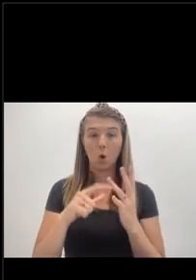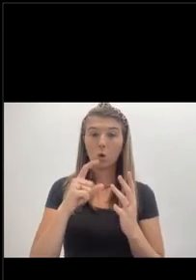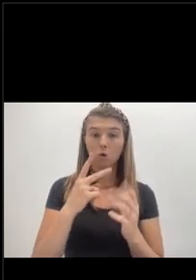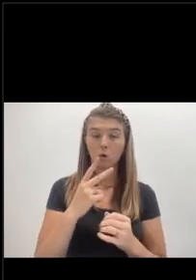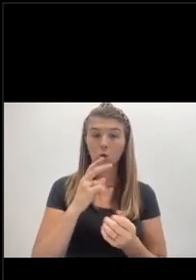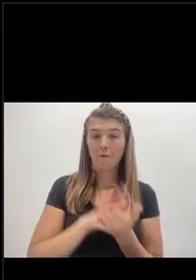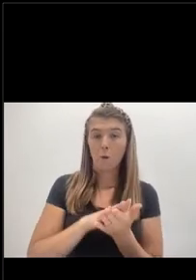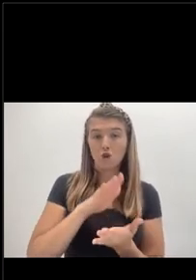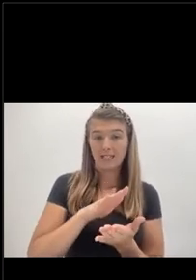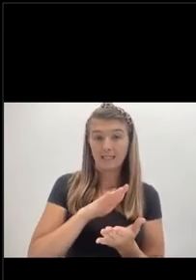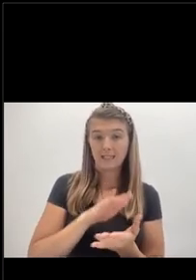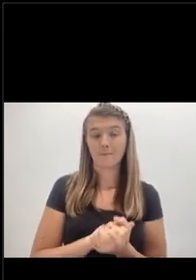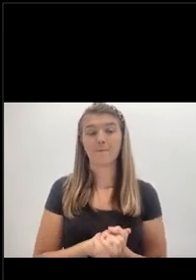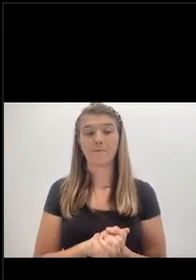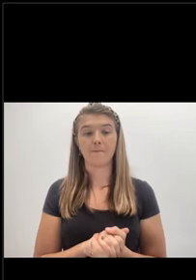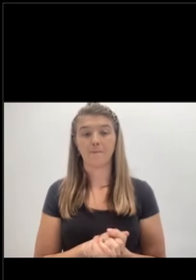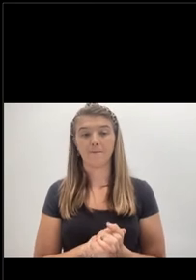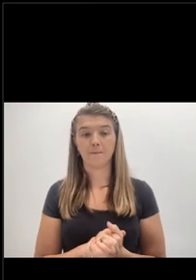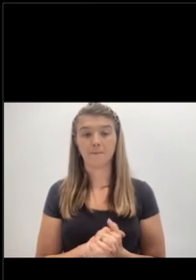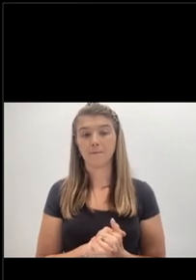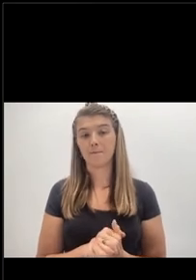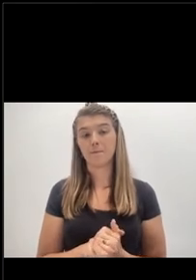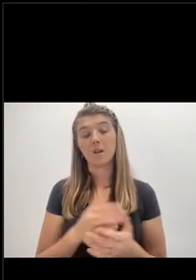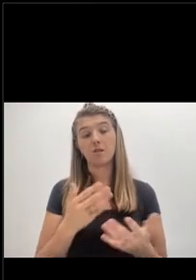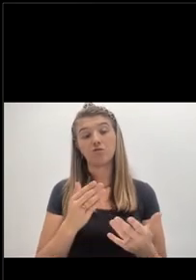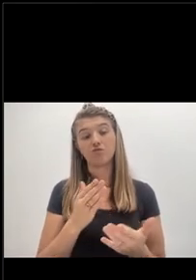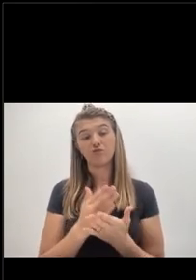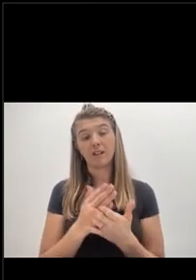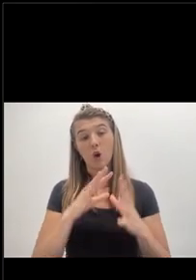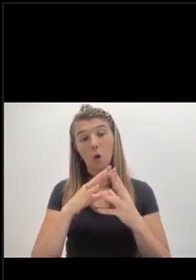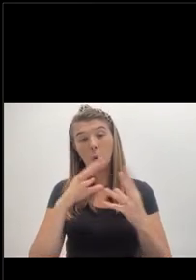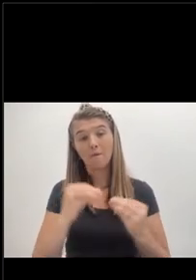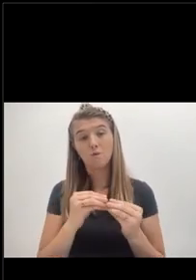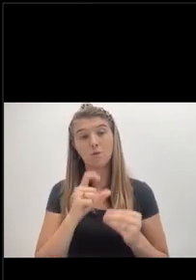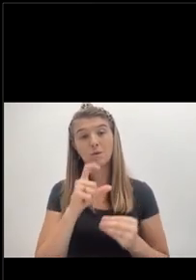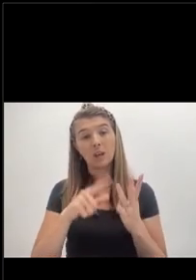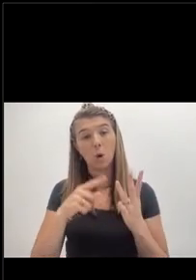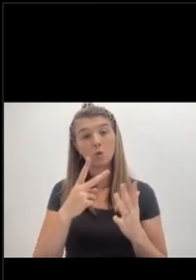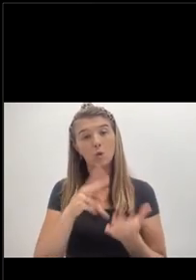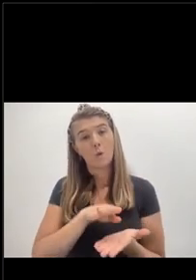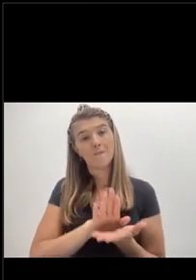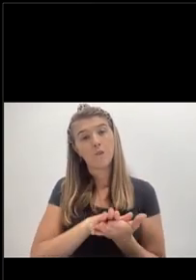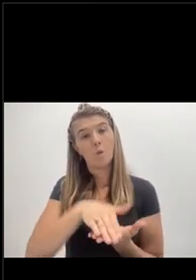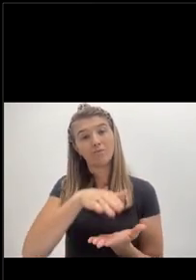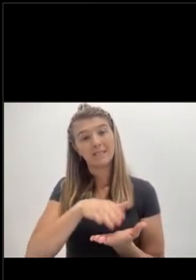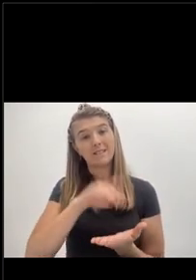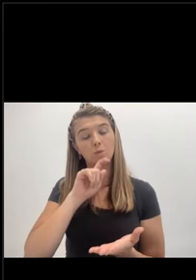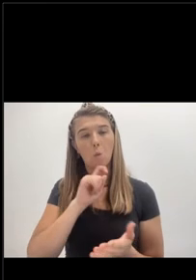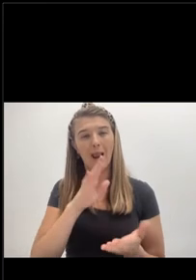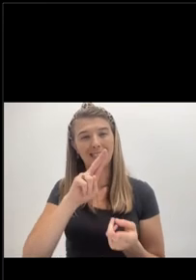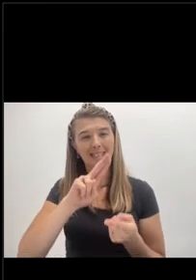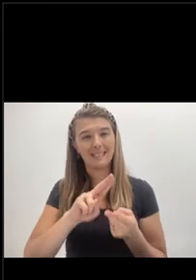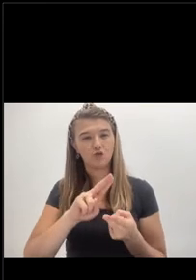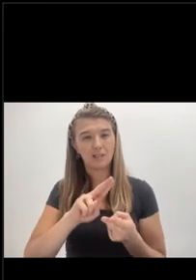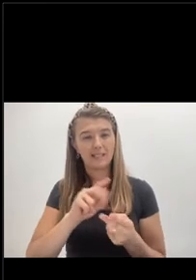through the different route. So your overall CO2 footprint will decrease a little bit. But you can